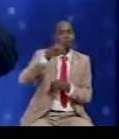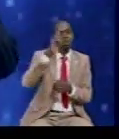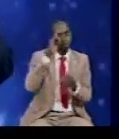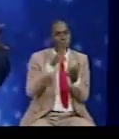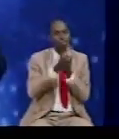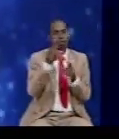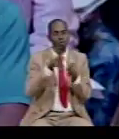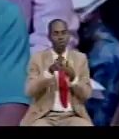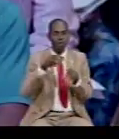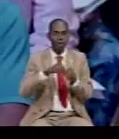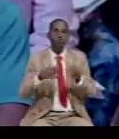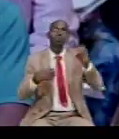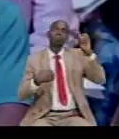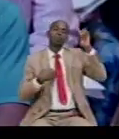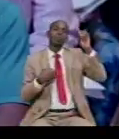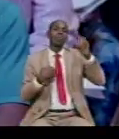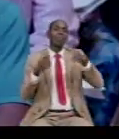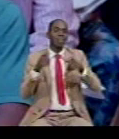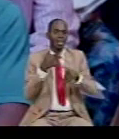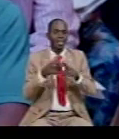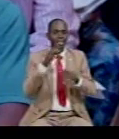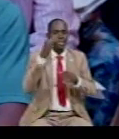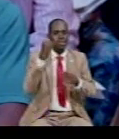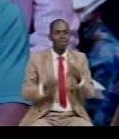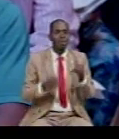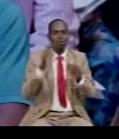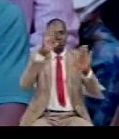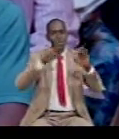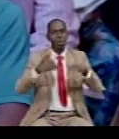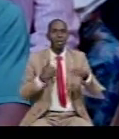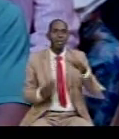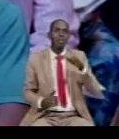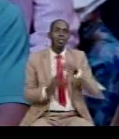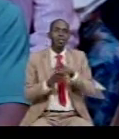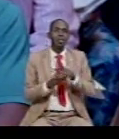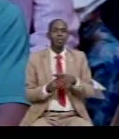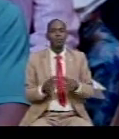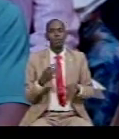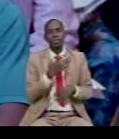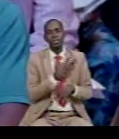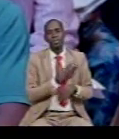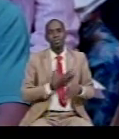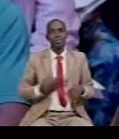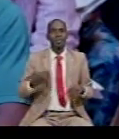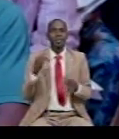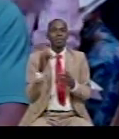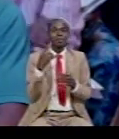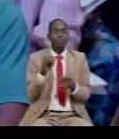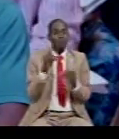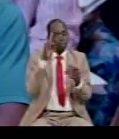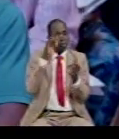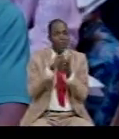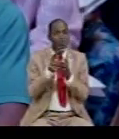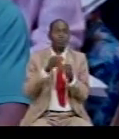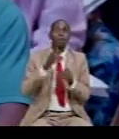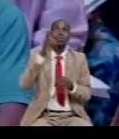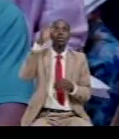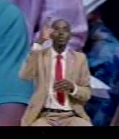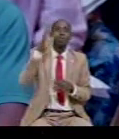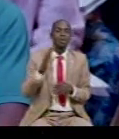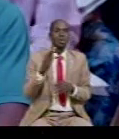then the end of your trouble has come. Believe in God and believe